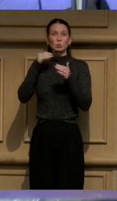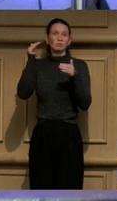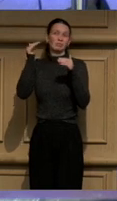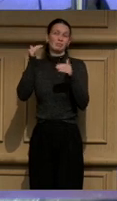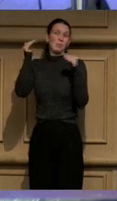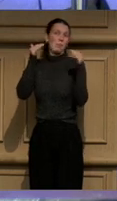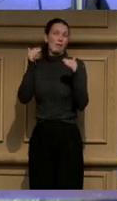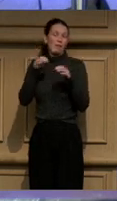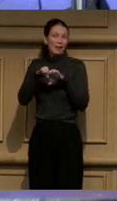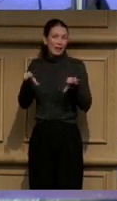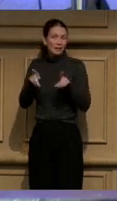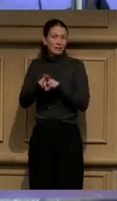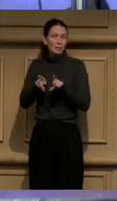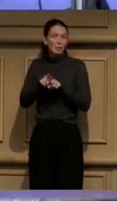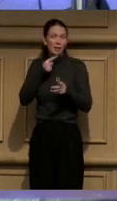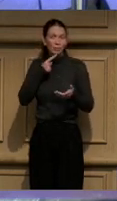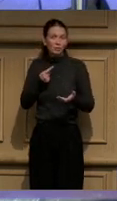general